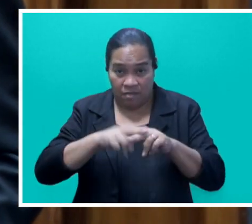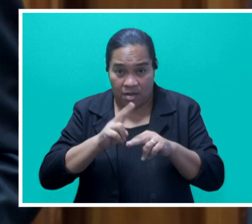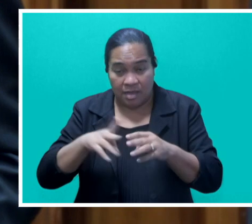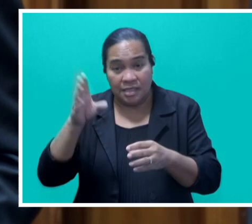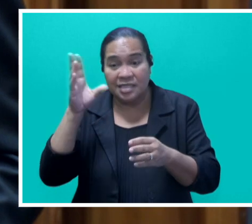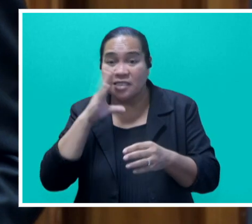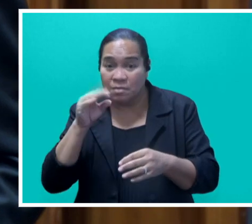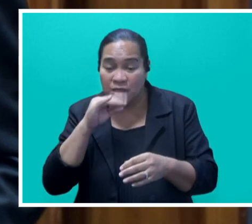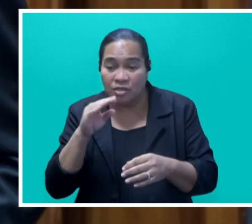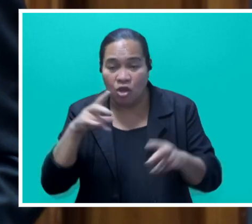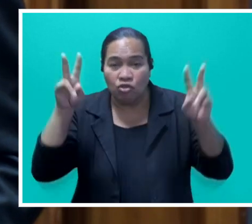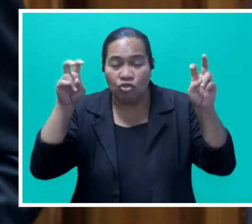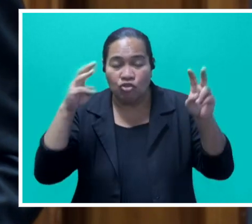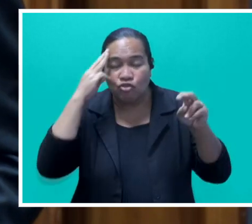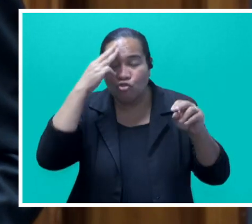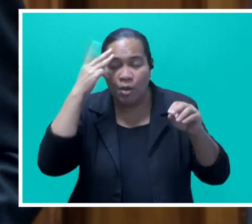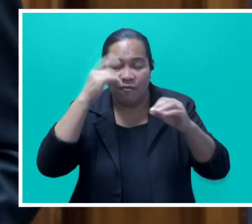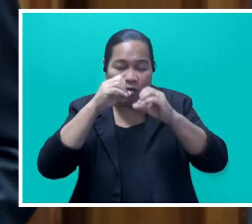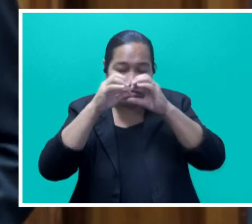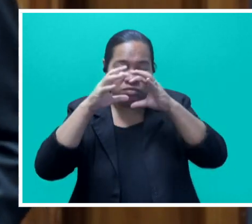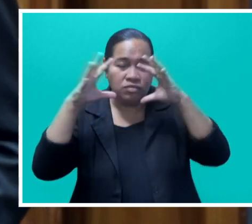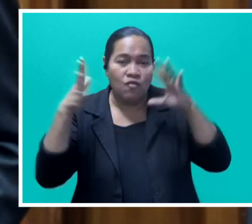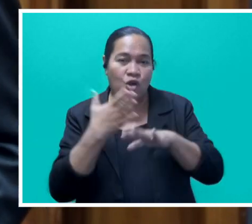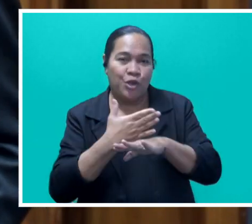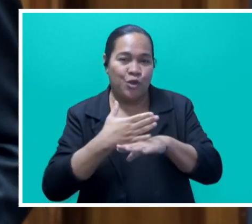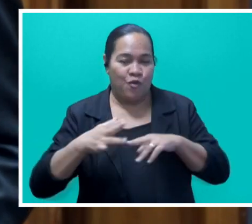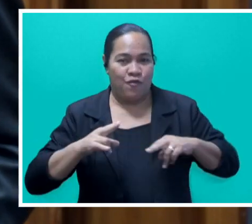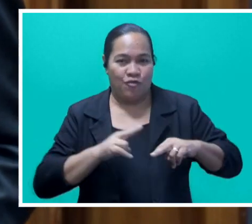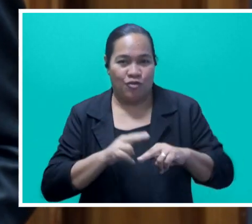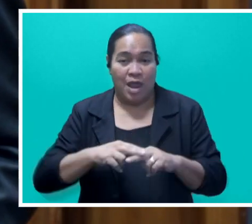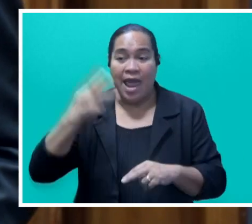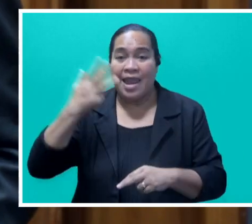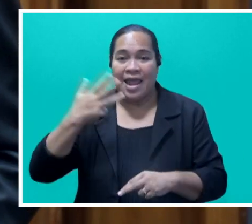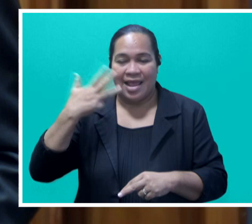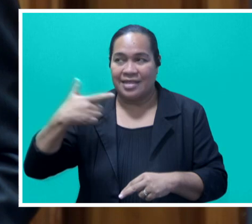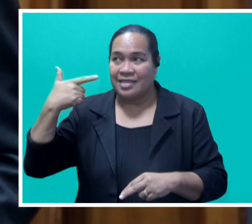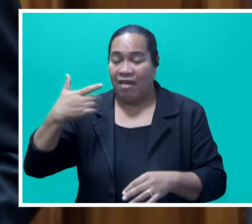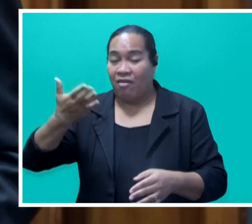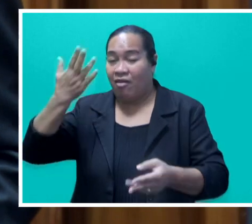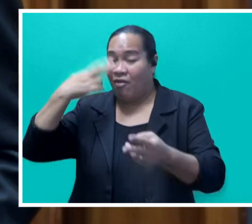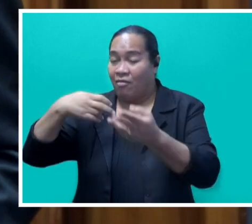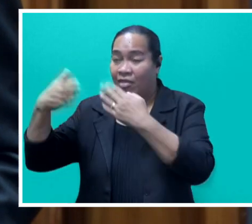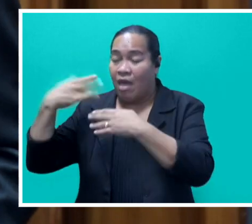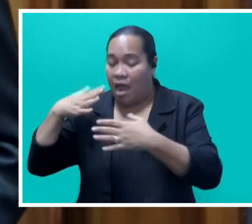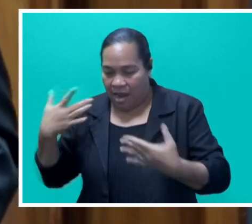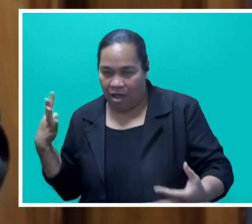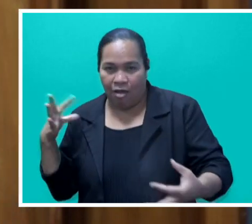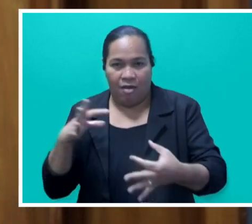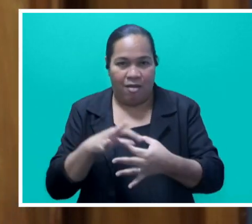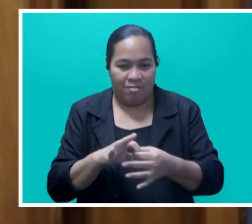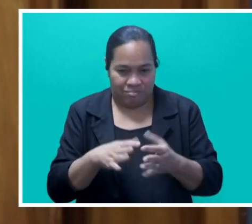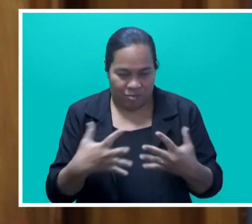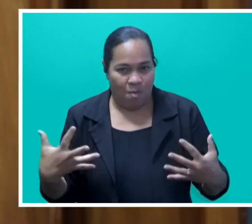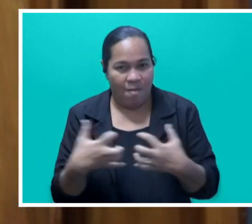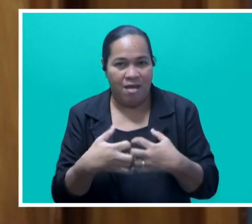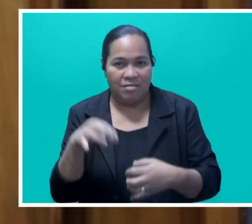Dream for a New Fiji in 1997, has absolute relevance today. At that time, Mr.